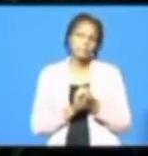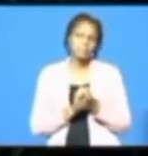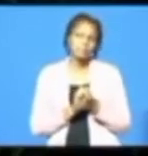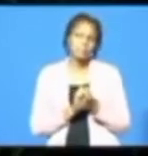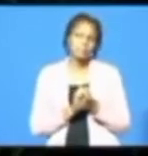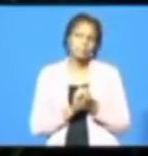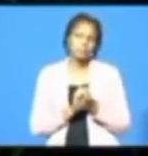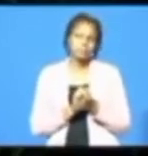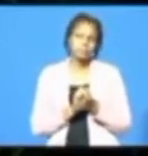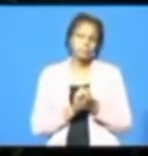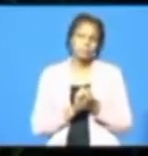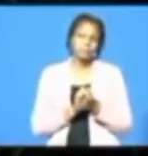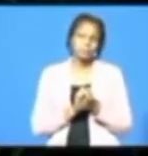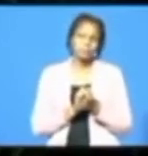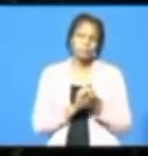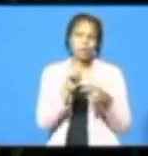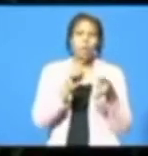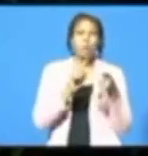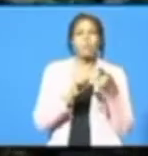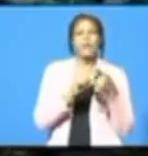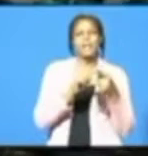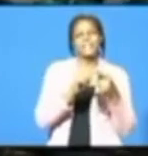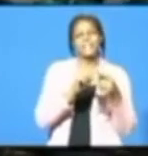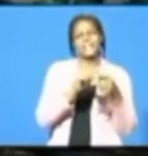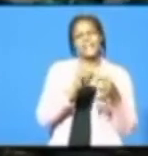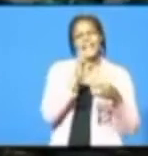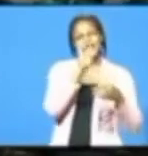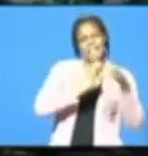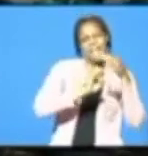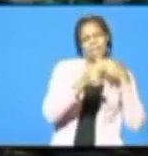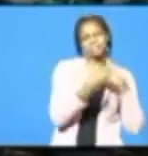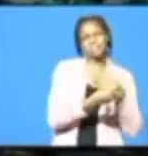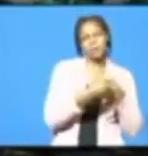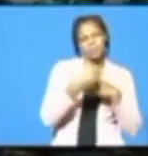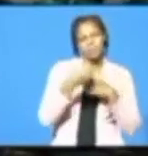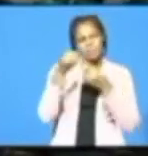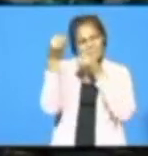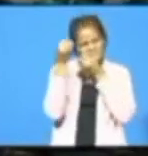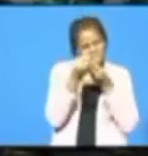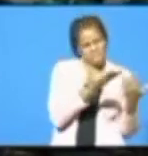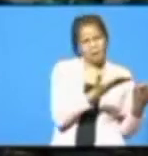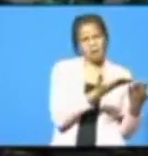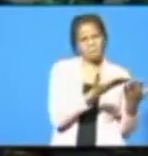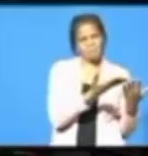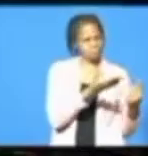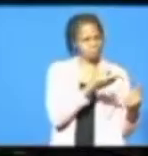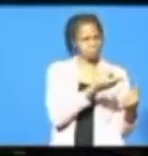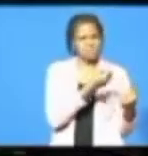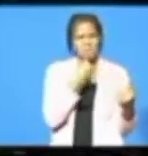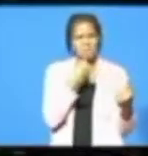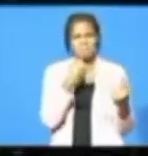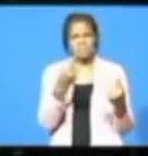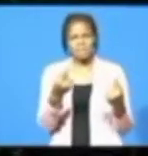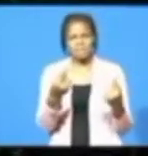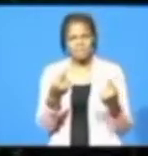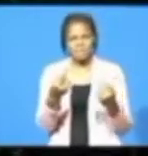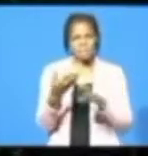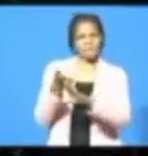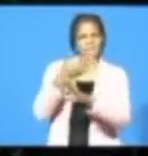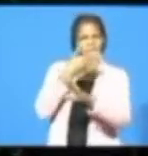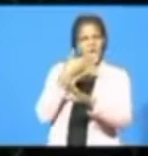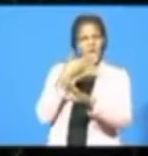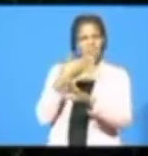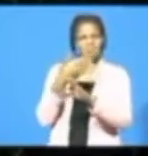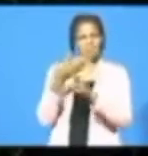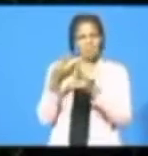Elisha was told, and it was brought to his attention that the fruitful